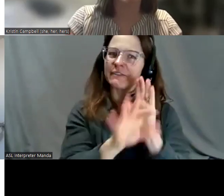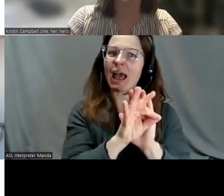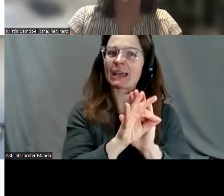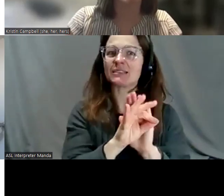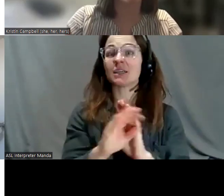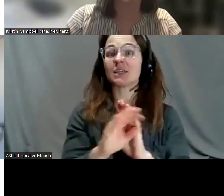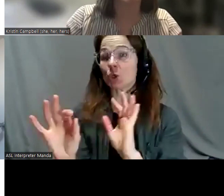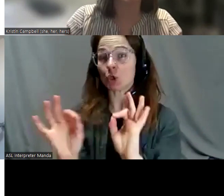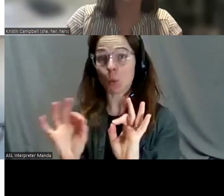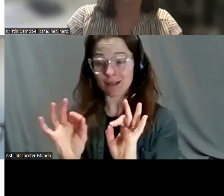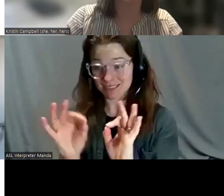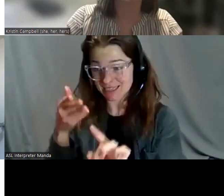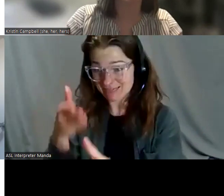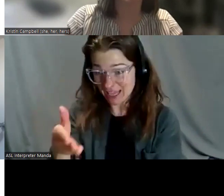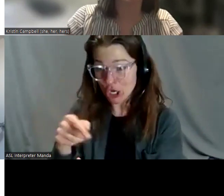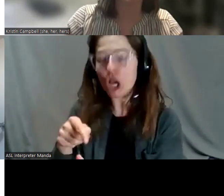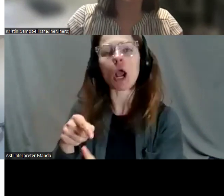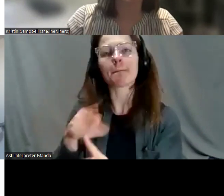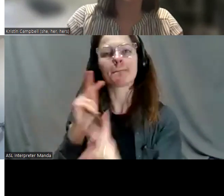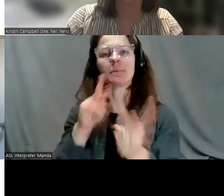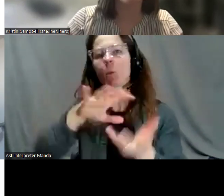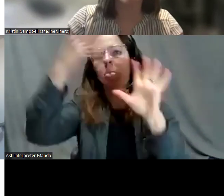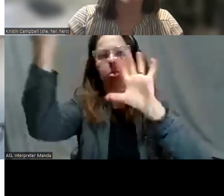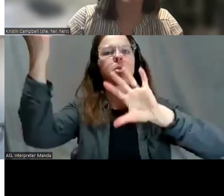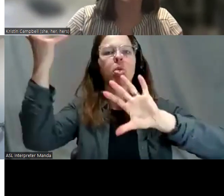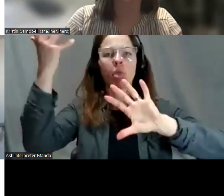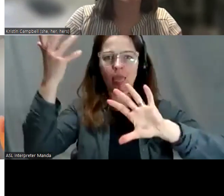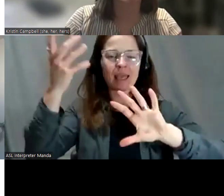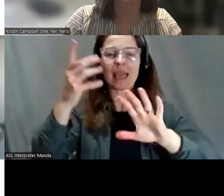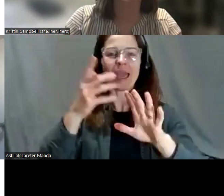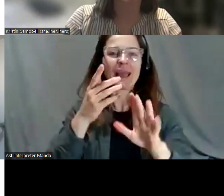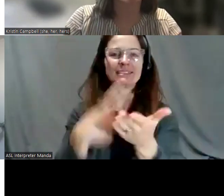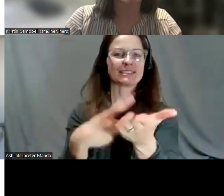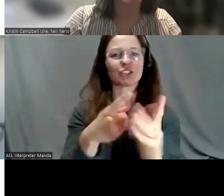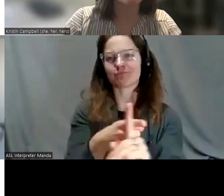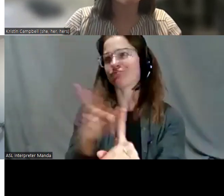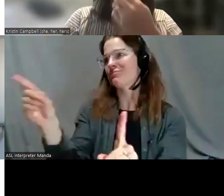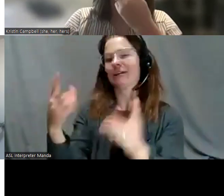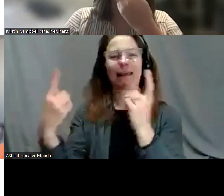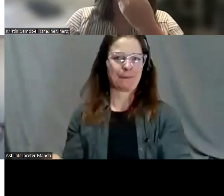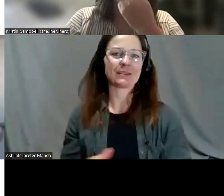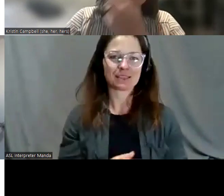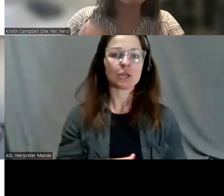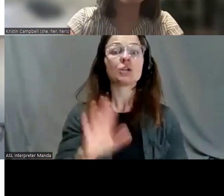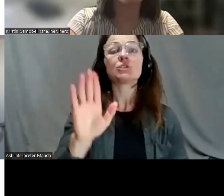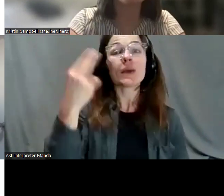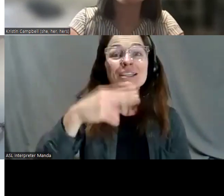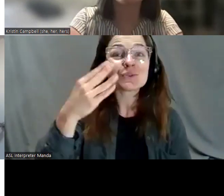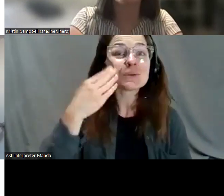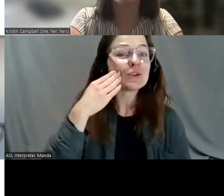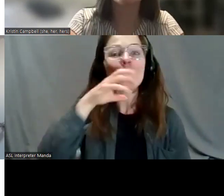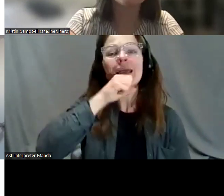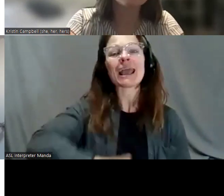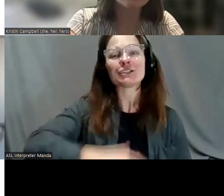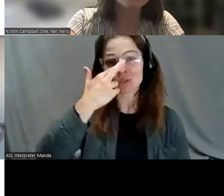heads, and it's very hard to track how the discussion goes. So reading historically in ancient Rome, and I know